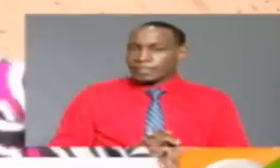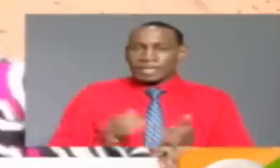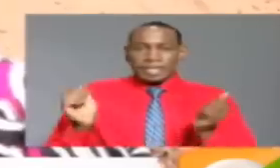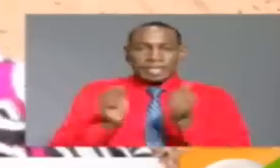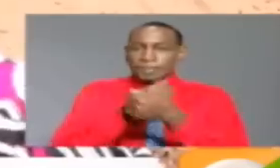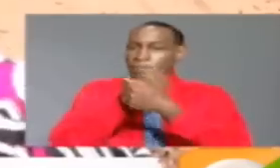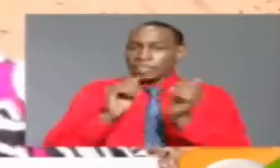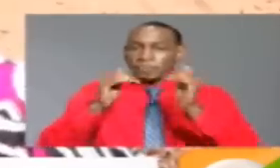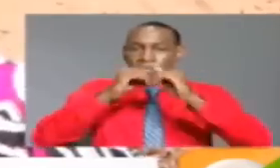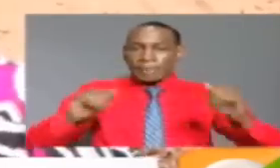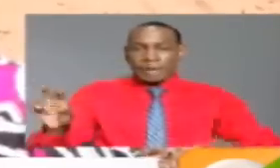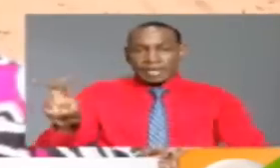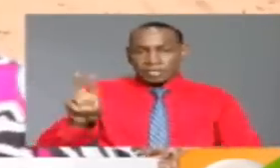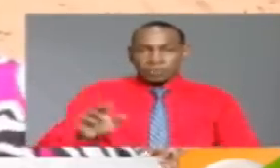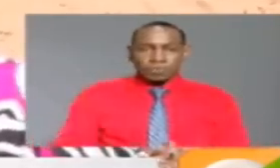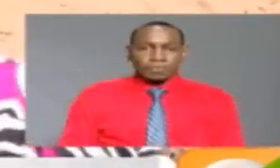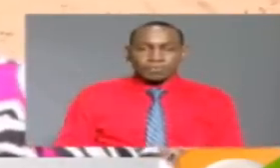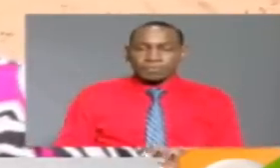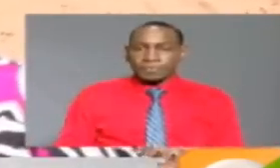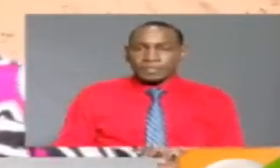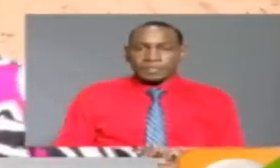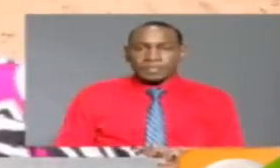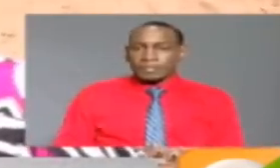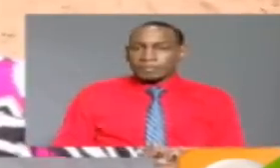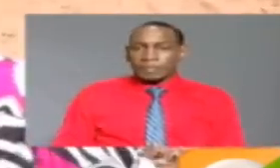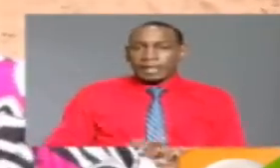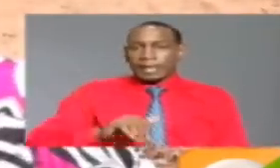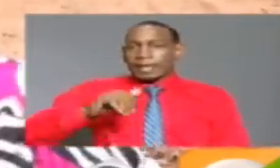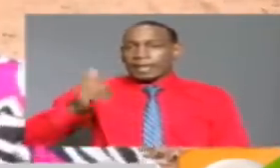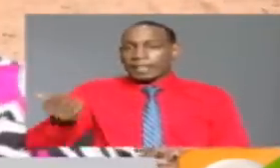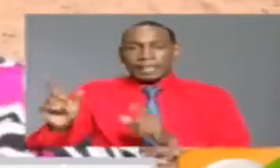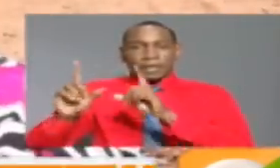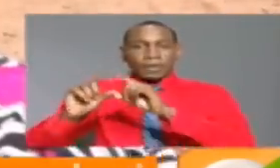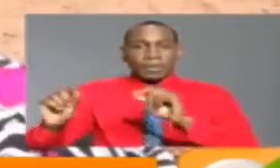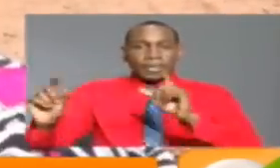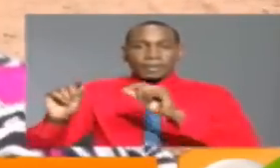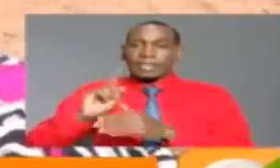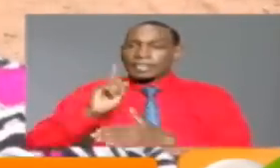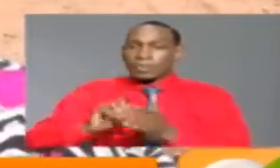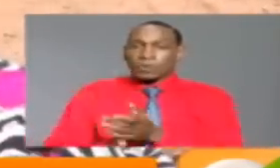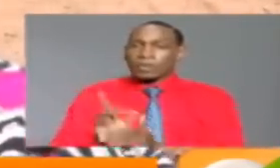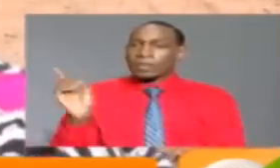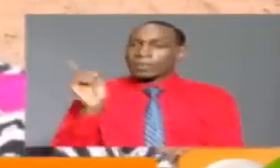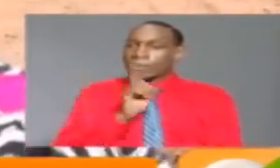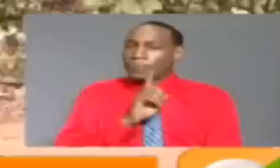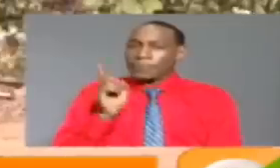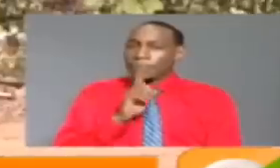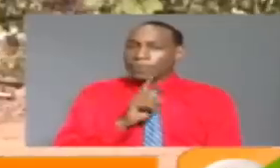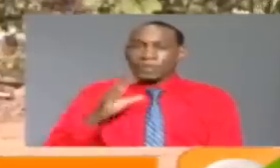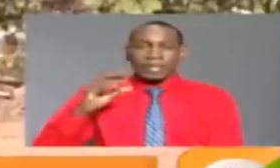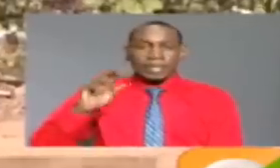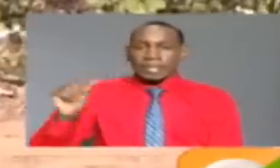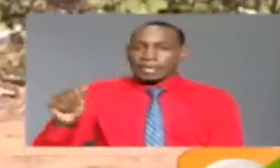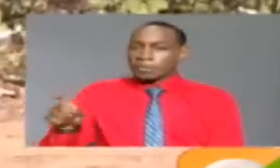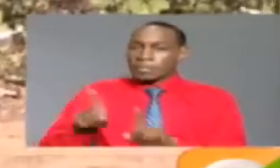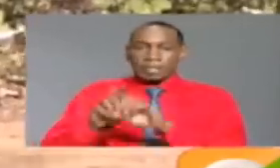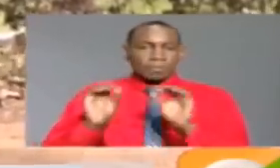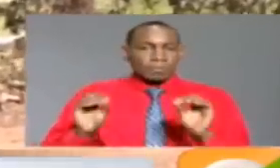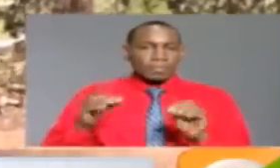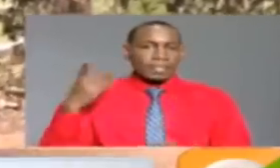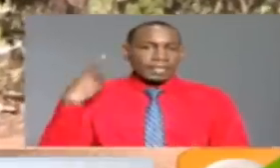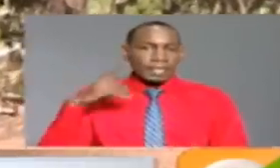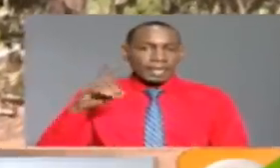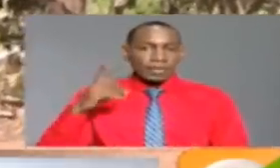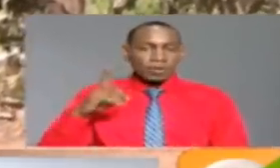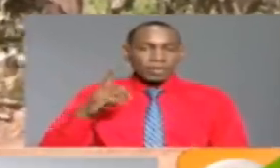inseparable. Even a single day, Caro hajai sema, hata wengine wakisema wako kwa hatari, hajai sema. In Dandora, we